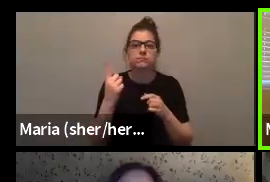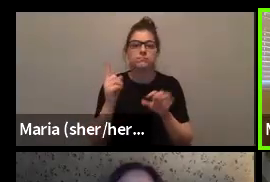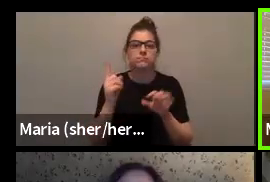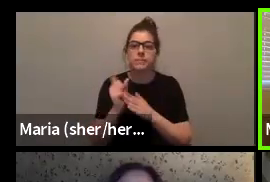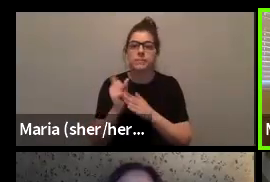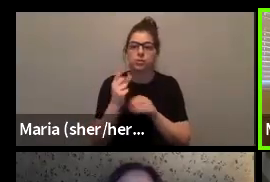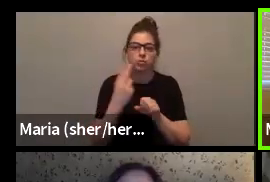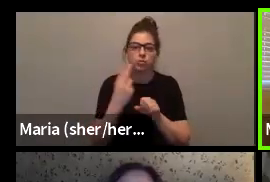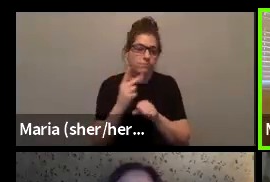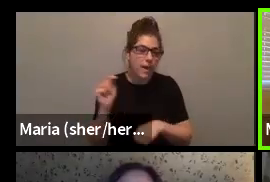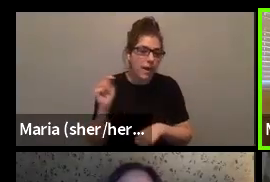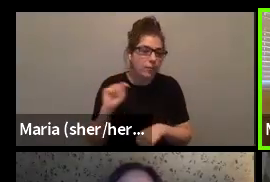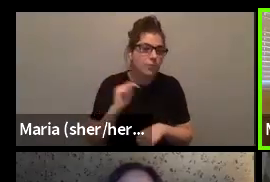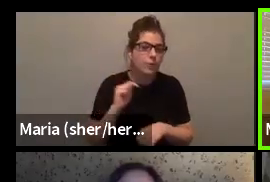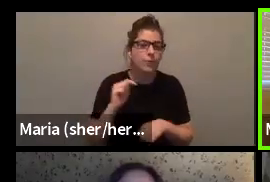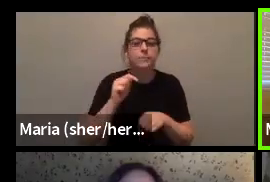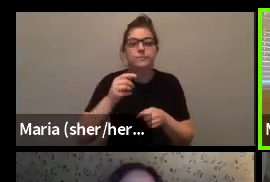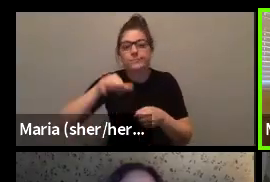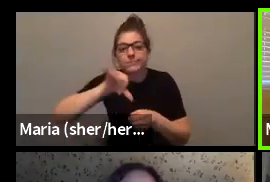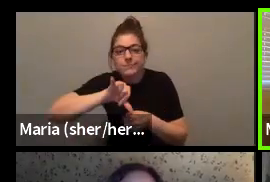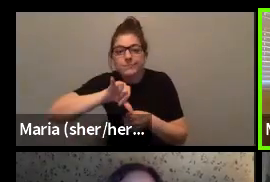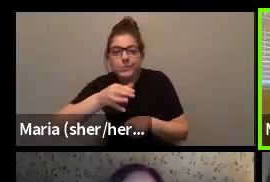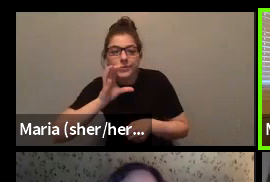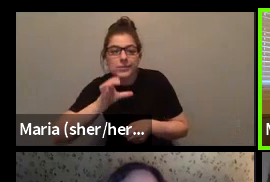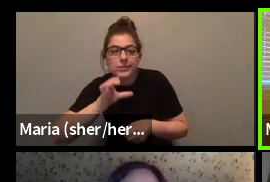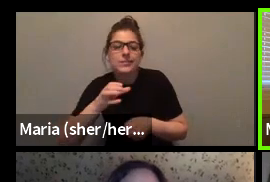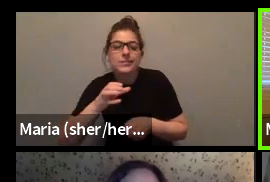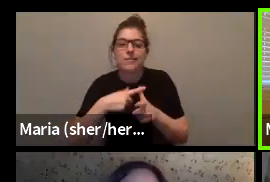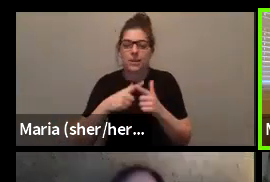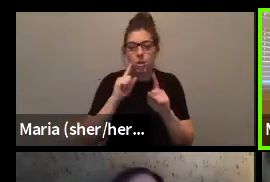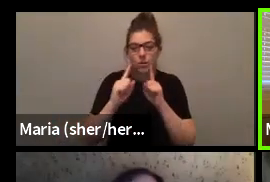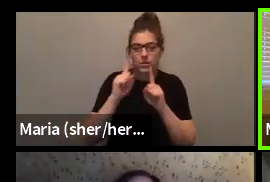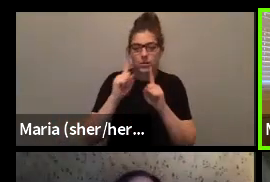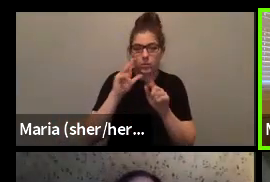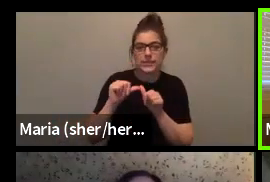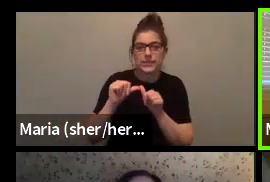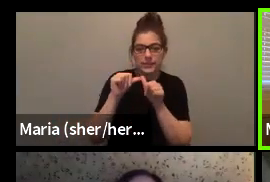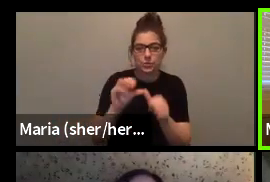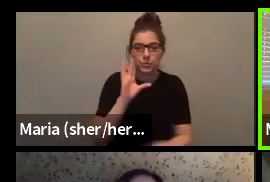bathroom, refresh our drinks, whatever. And really the conversation continues.